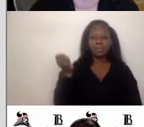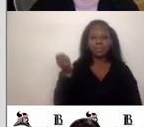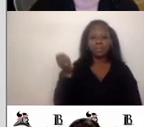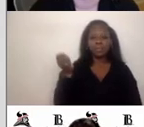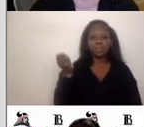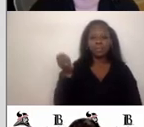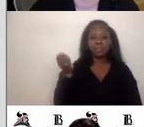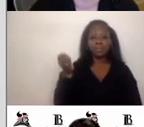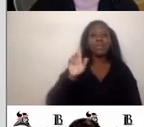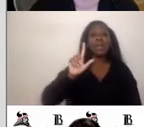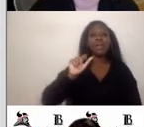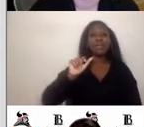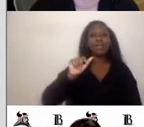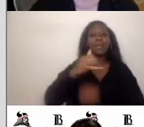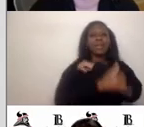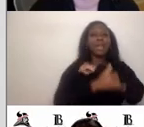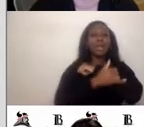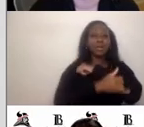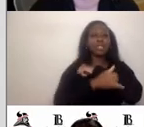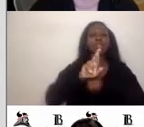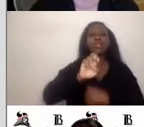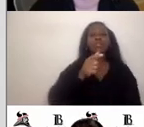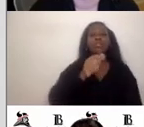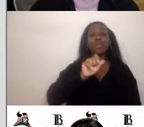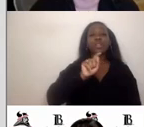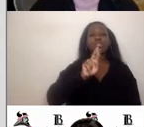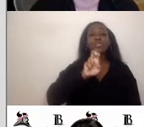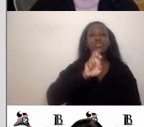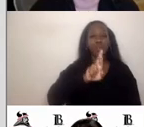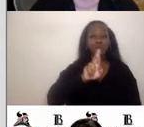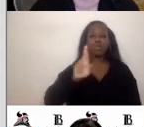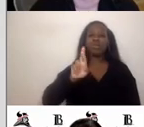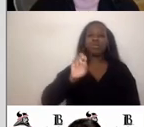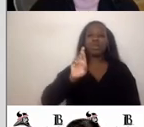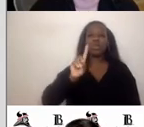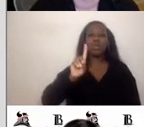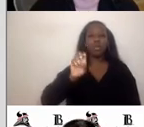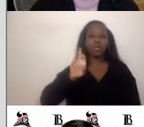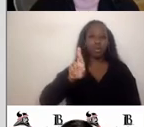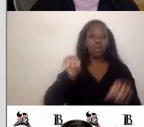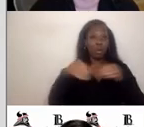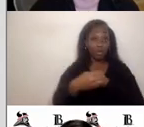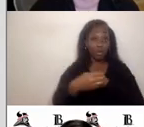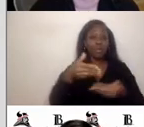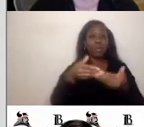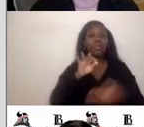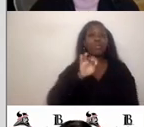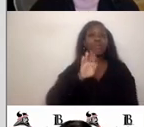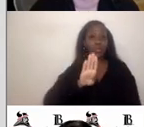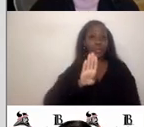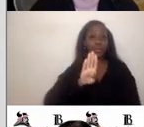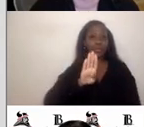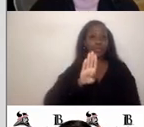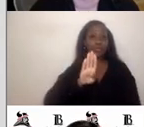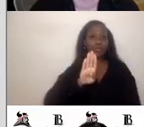submission to the LA County Register Recorder's office by February 28th. And with that, I'd like to hand it over to